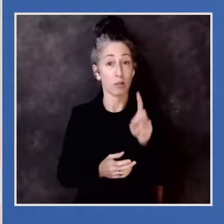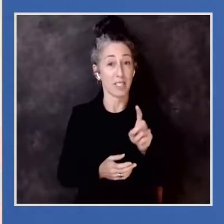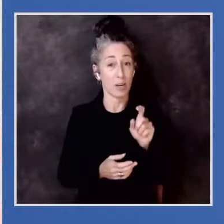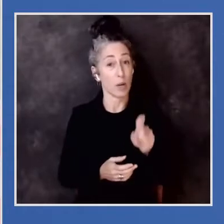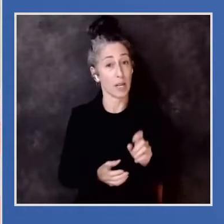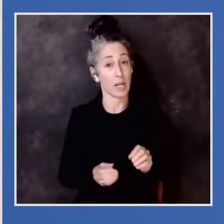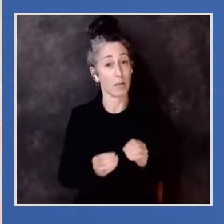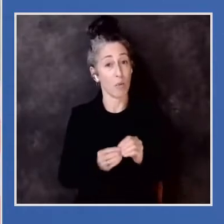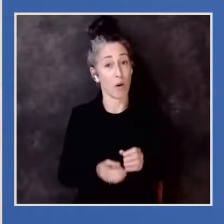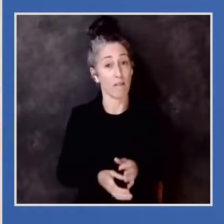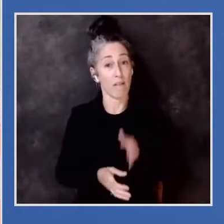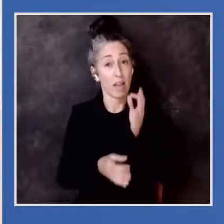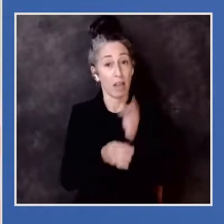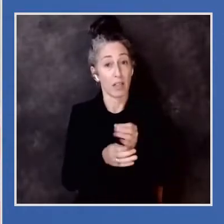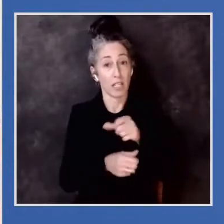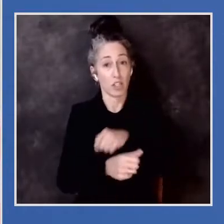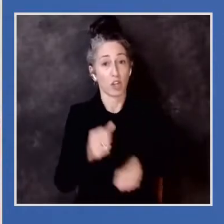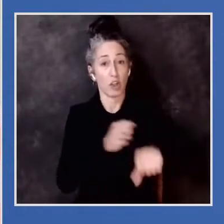in one another.